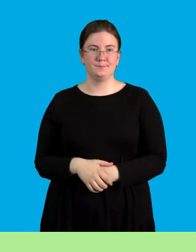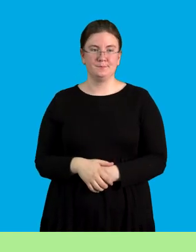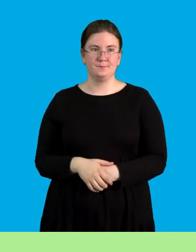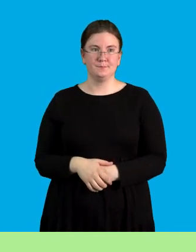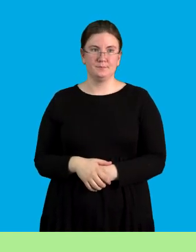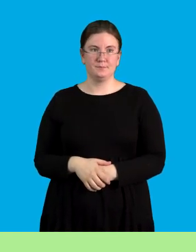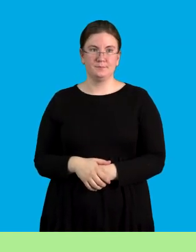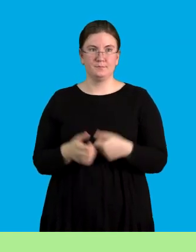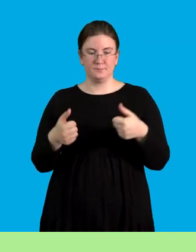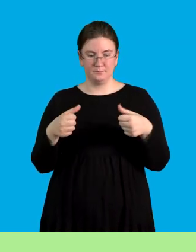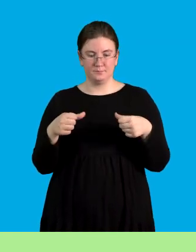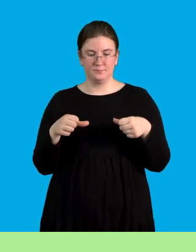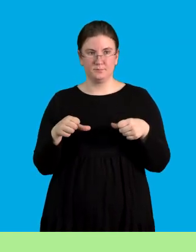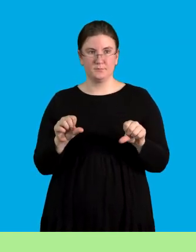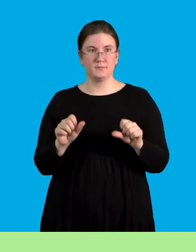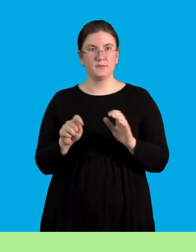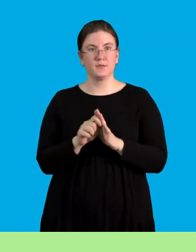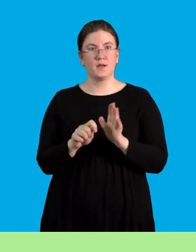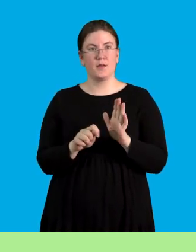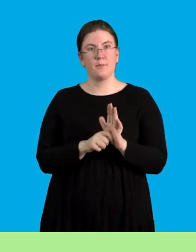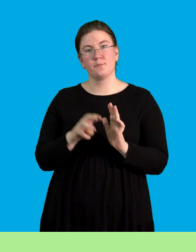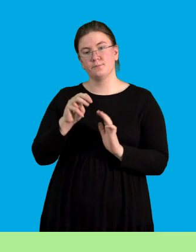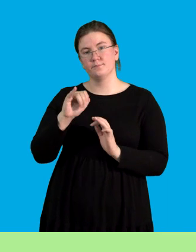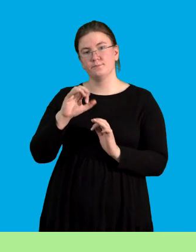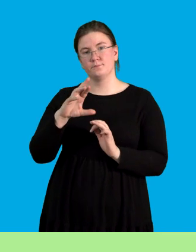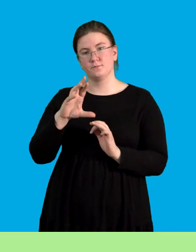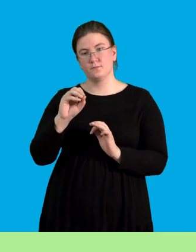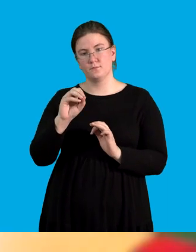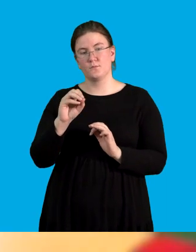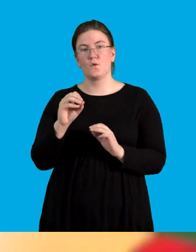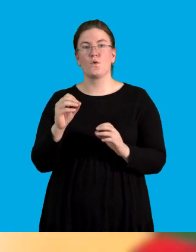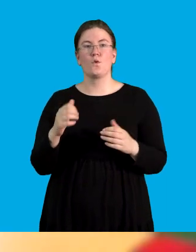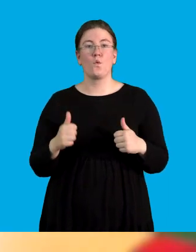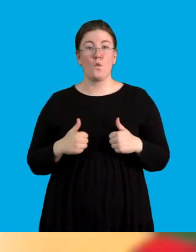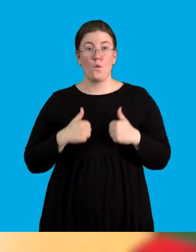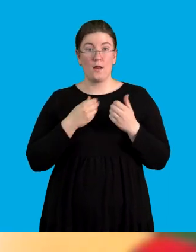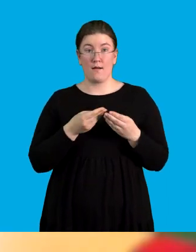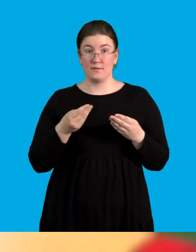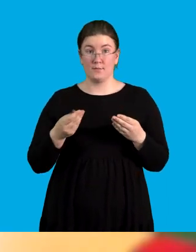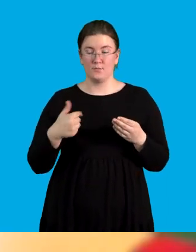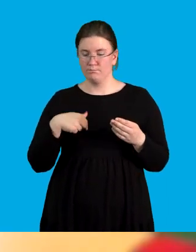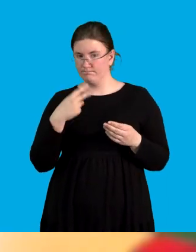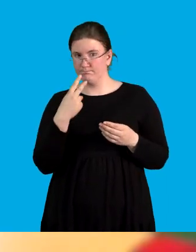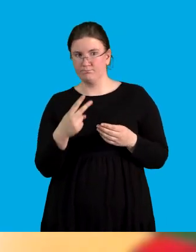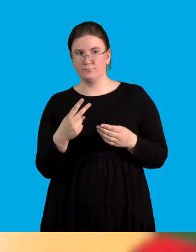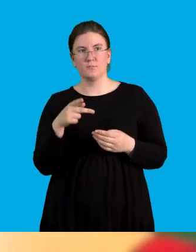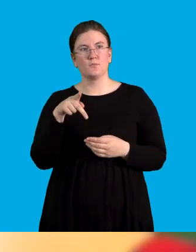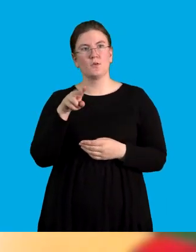Okay, moving on to our third type of microorganism, we will be looking at